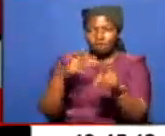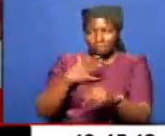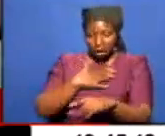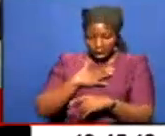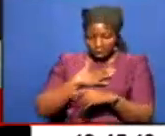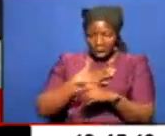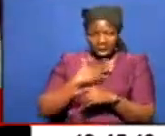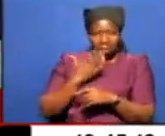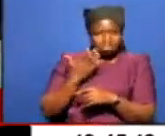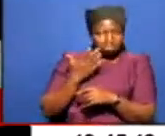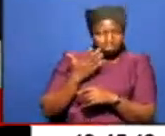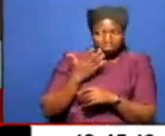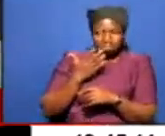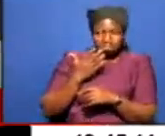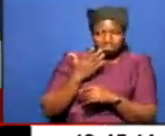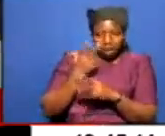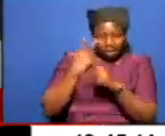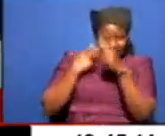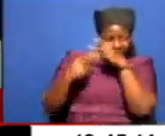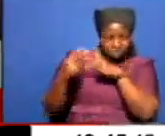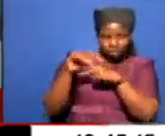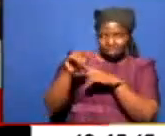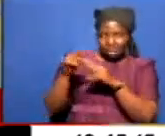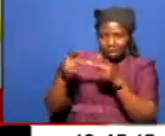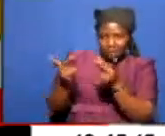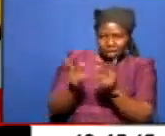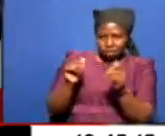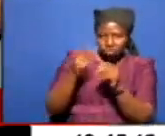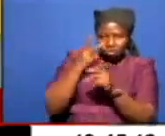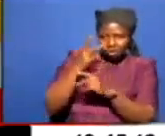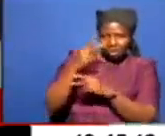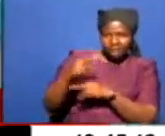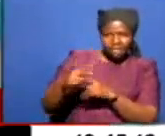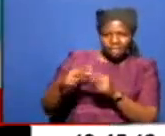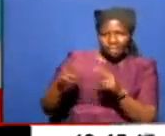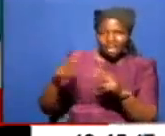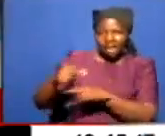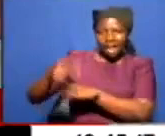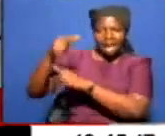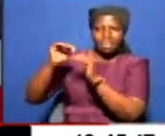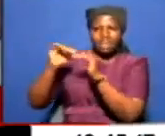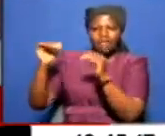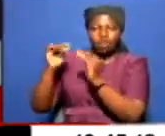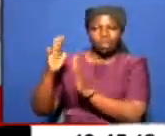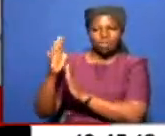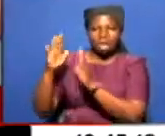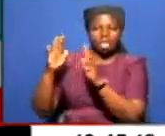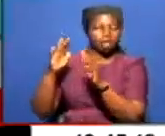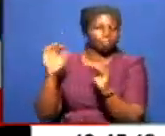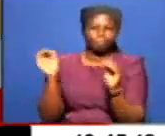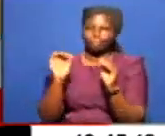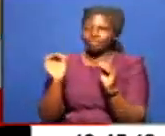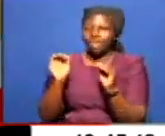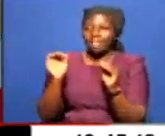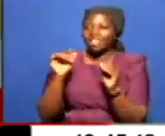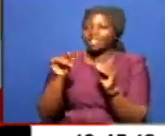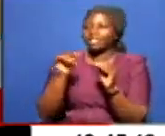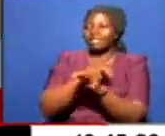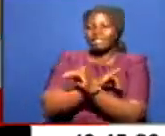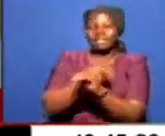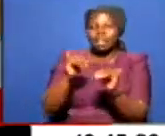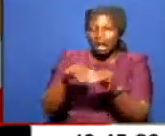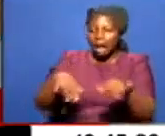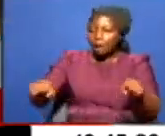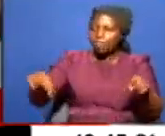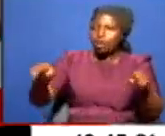at it, is not a place where maybe you will see very high level security intervention. It's purely... Mm-hmm. Maybe a boda-boda